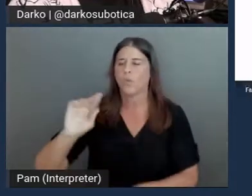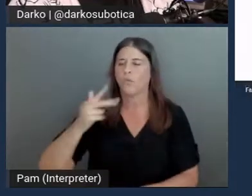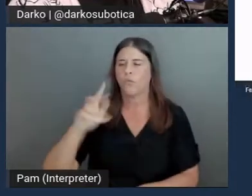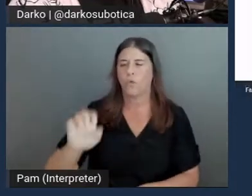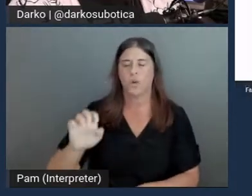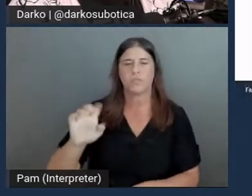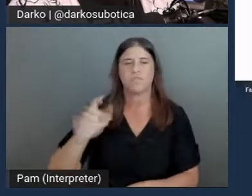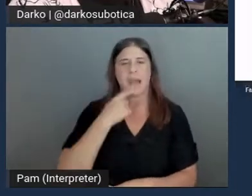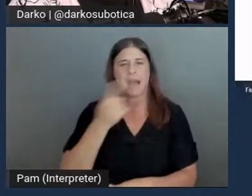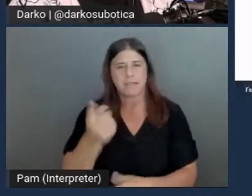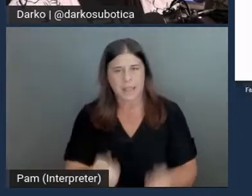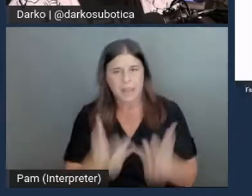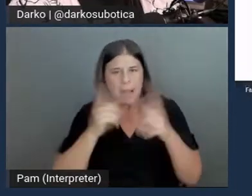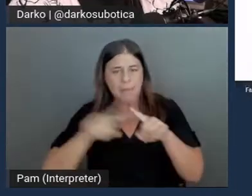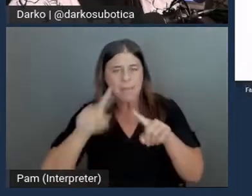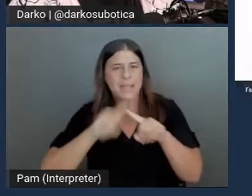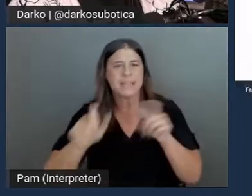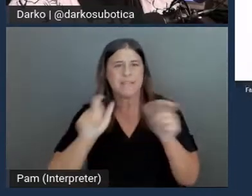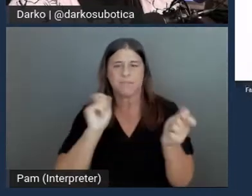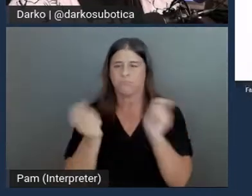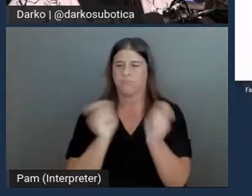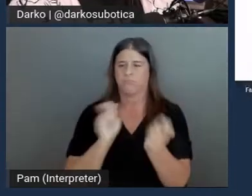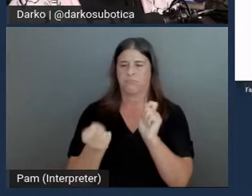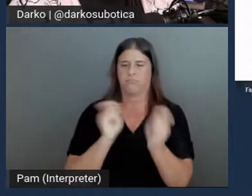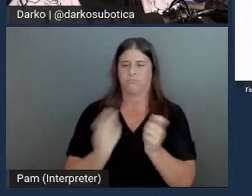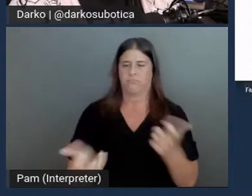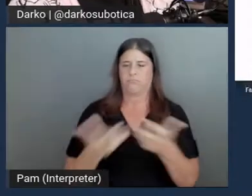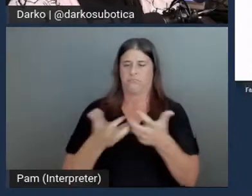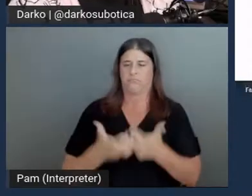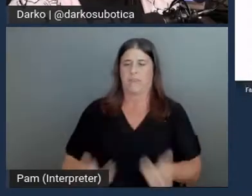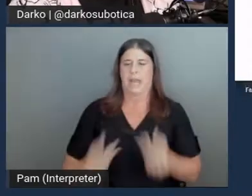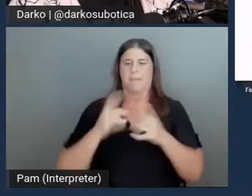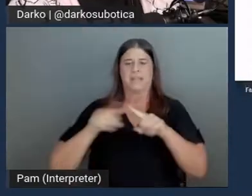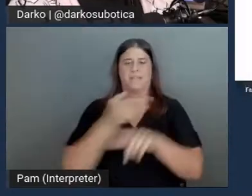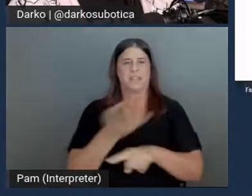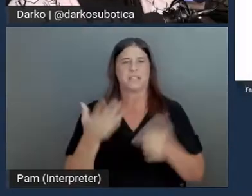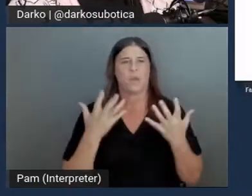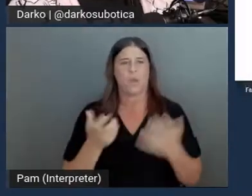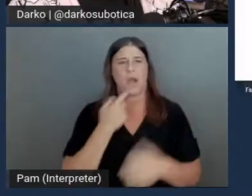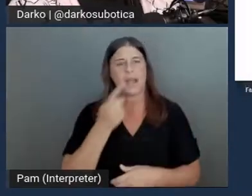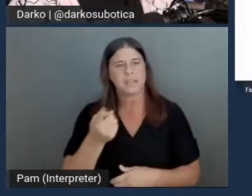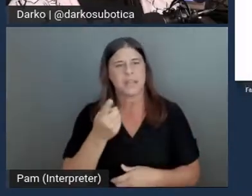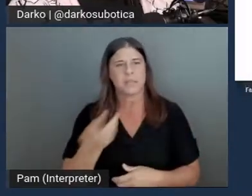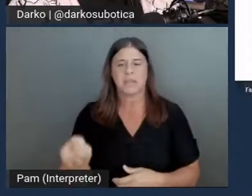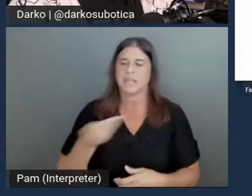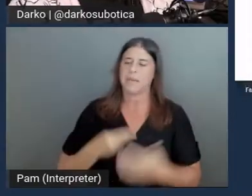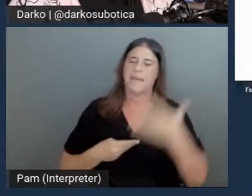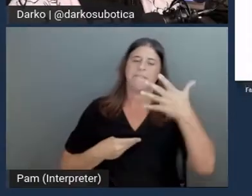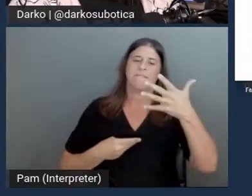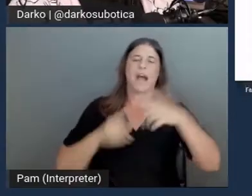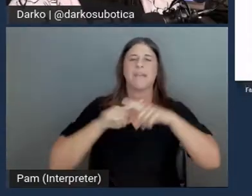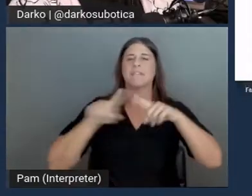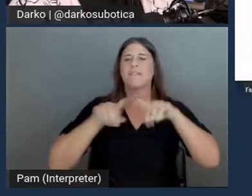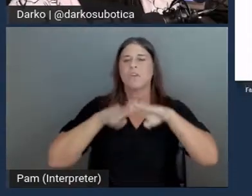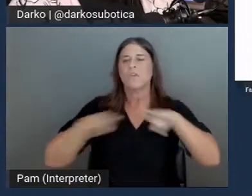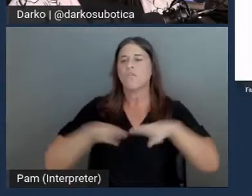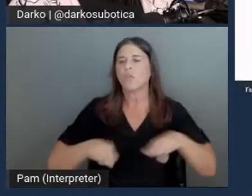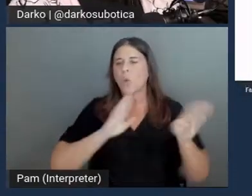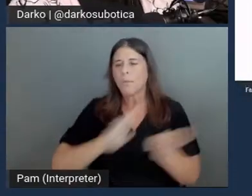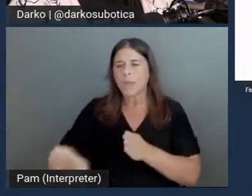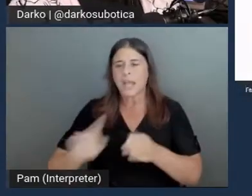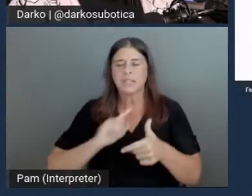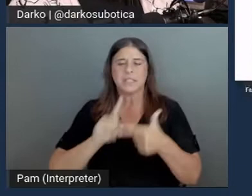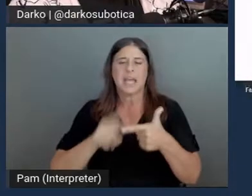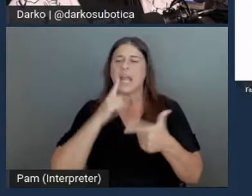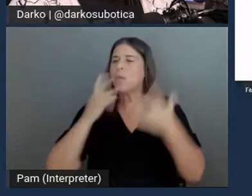many kinds of permutations and combinations that I want. So I can tell them, give me 5 different floor plans and give me a variation